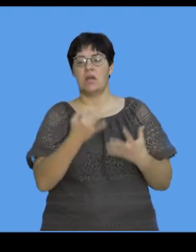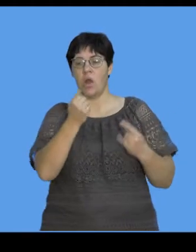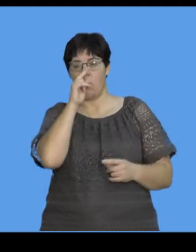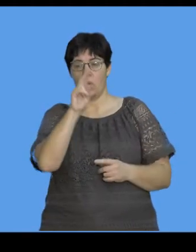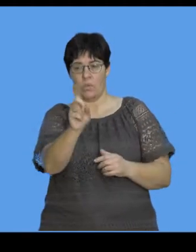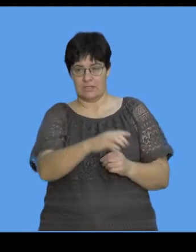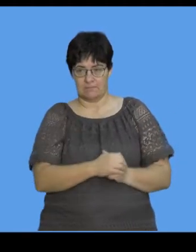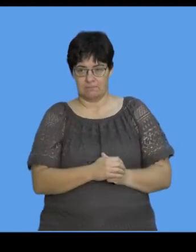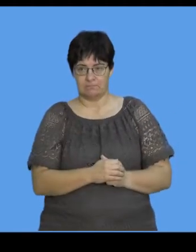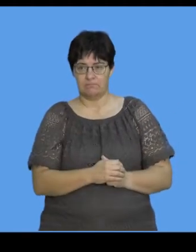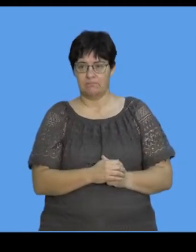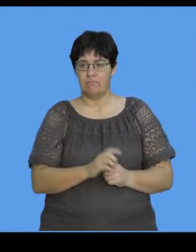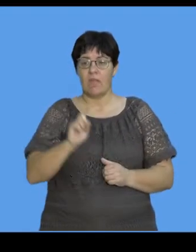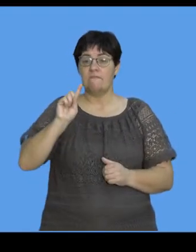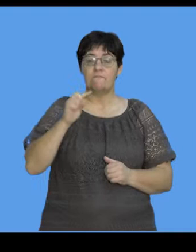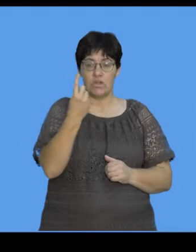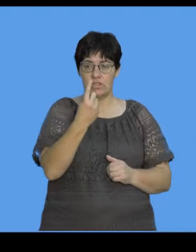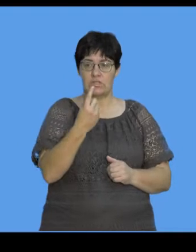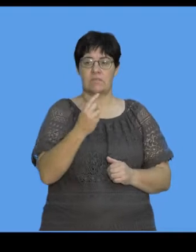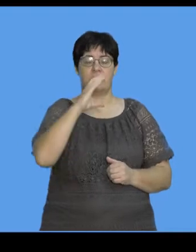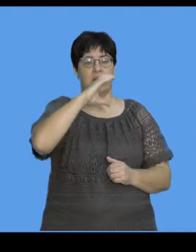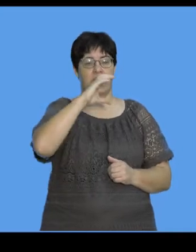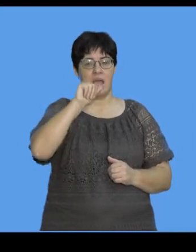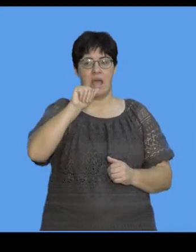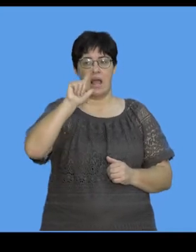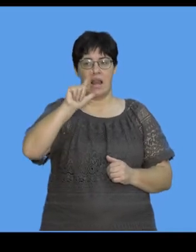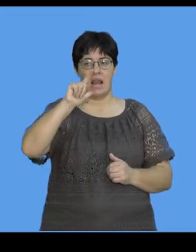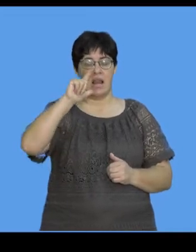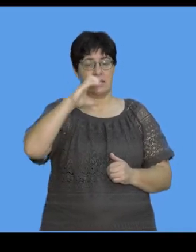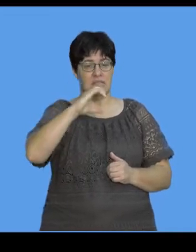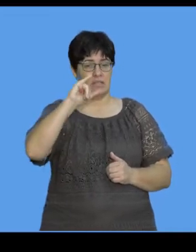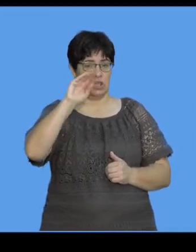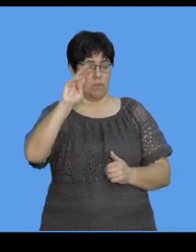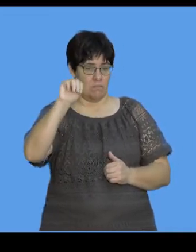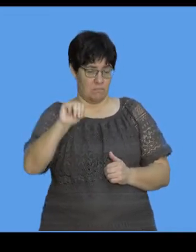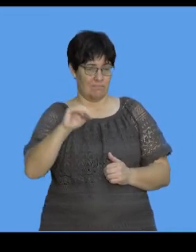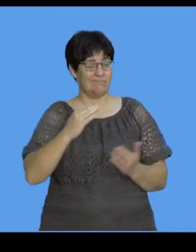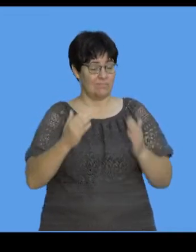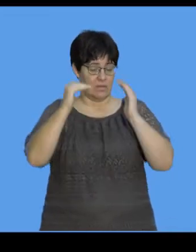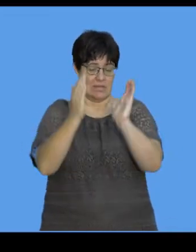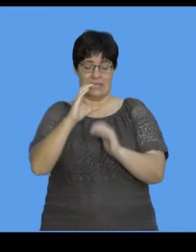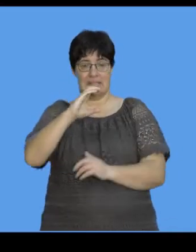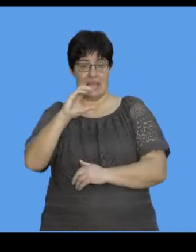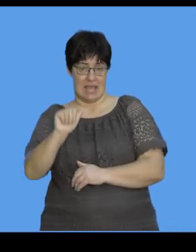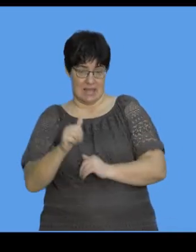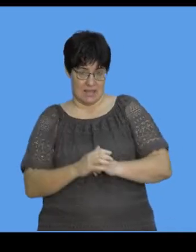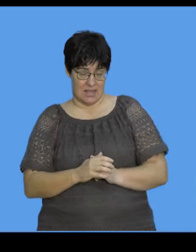All right, we're going to have a look here. Right, the first one is calcium. Okay, It's Ca, and it's very important.